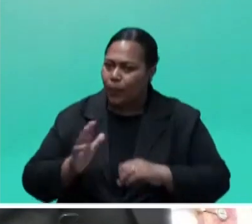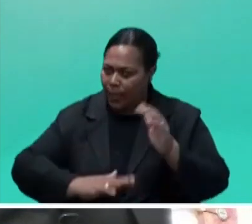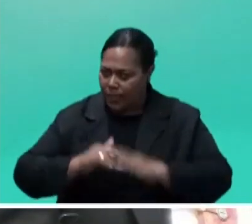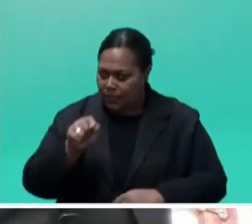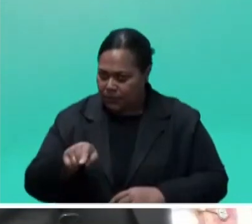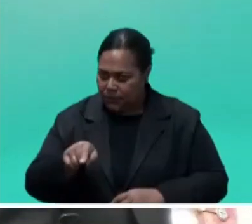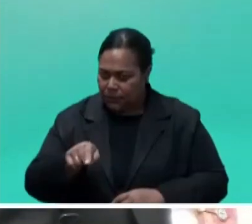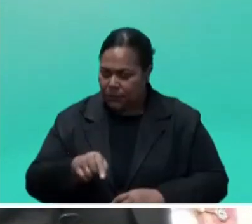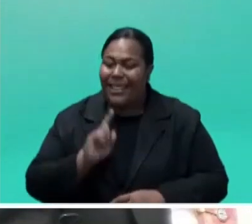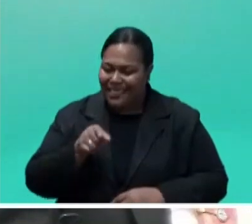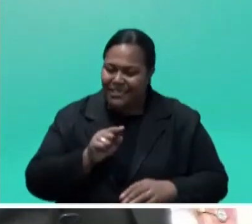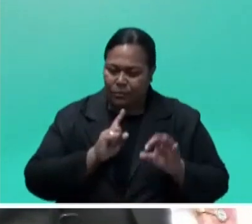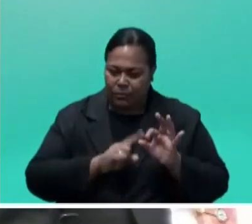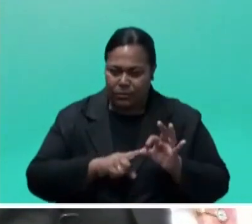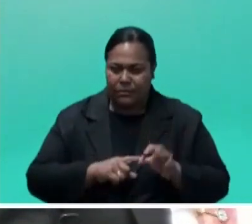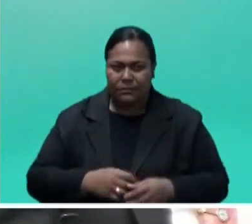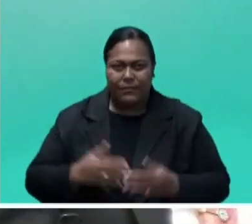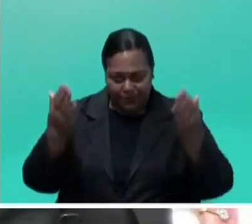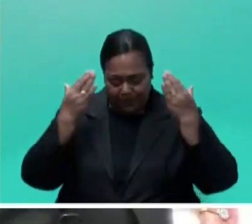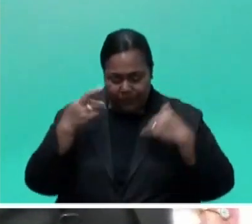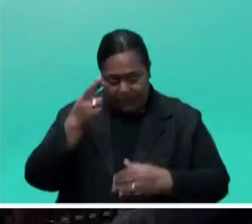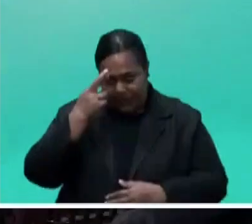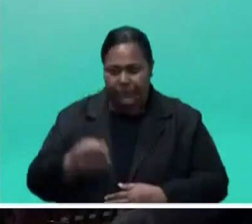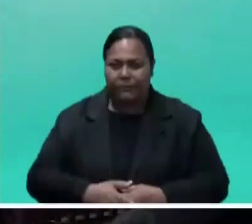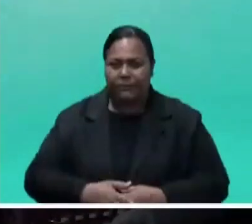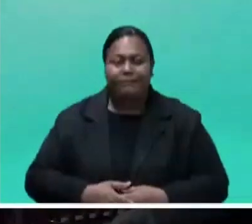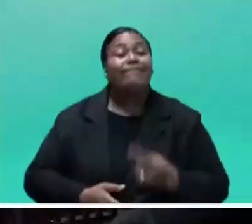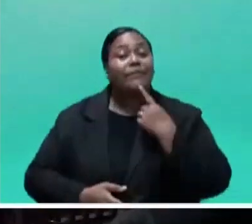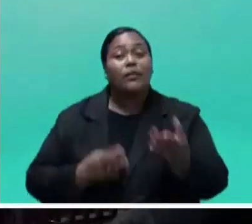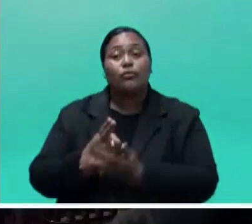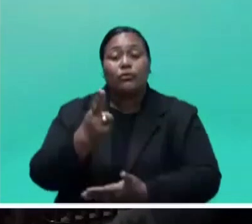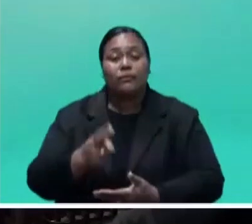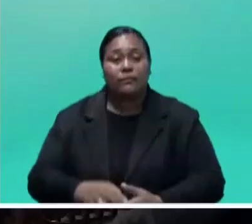the question, Mr. Speaker, sir. Own up.